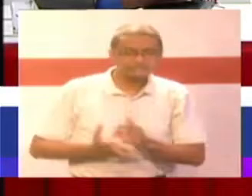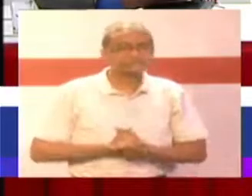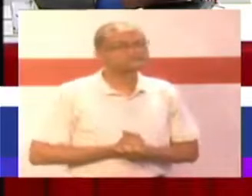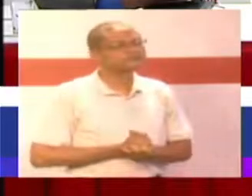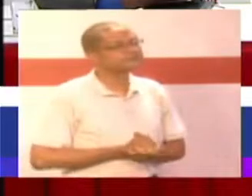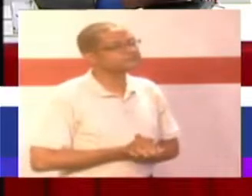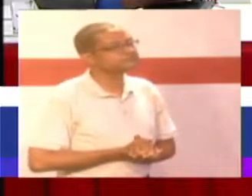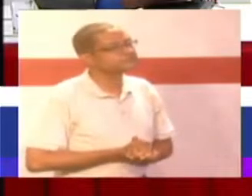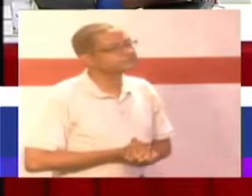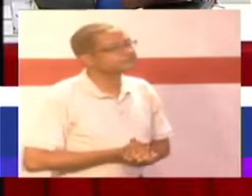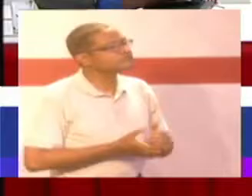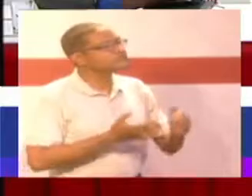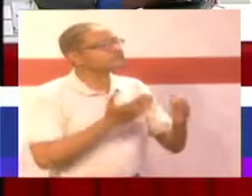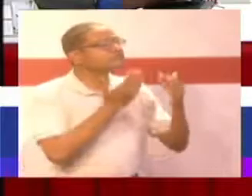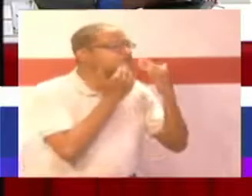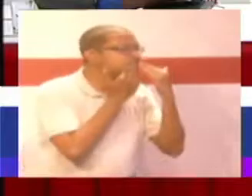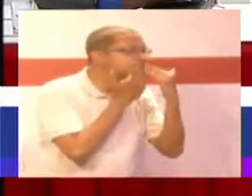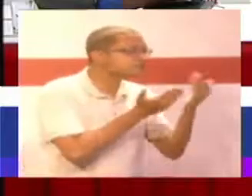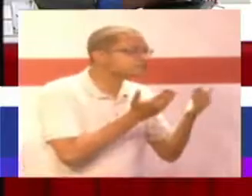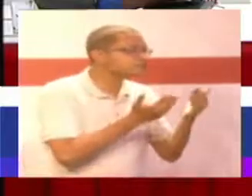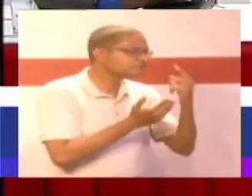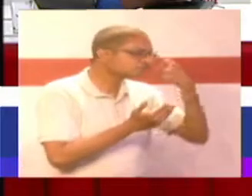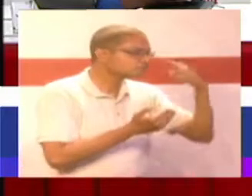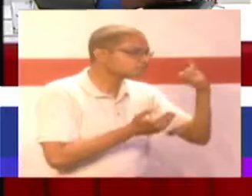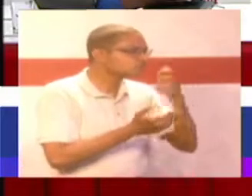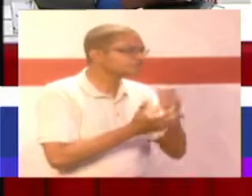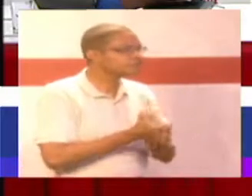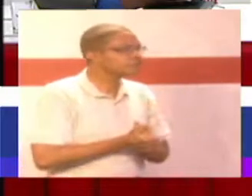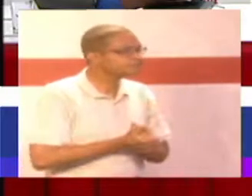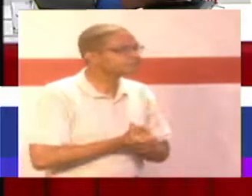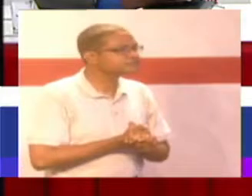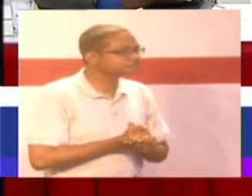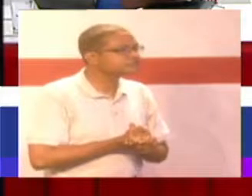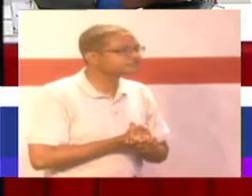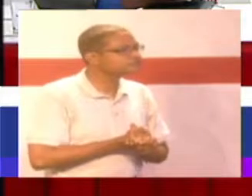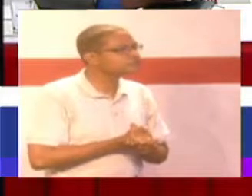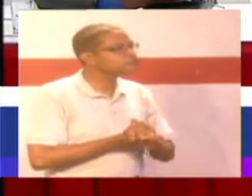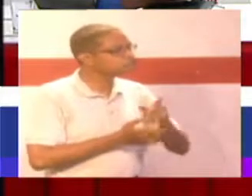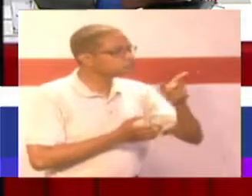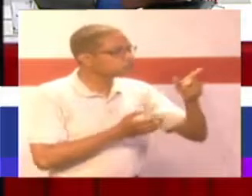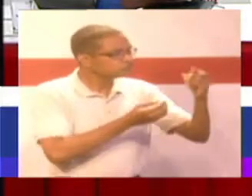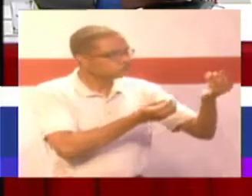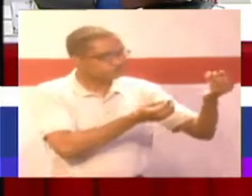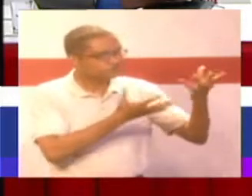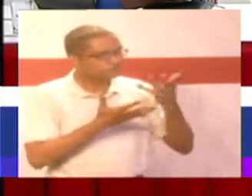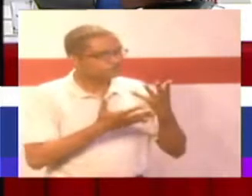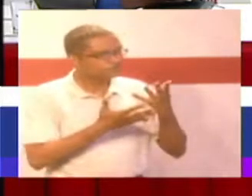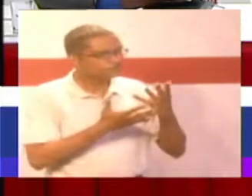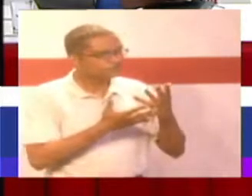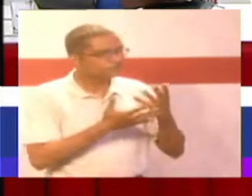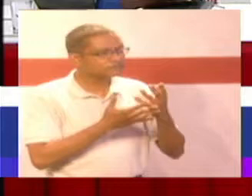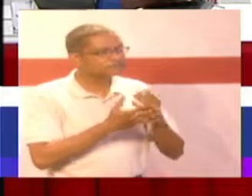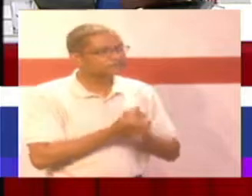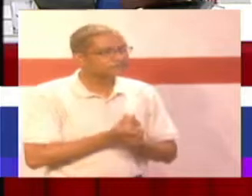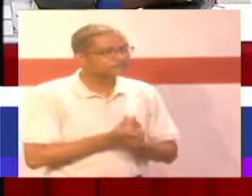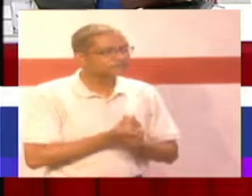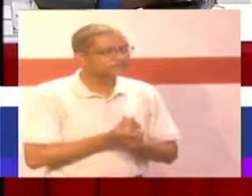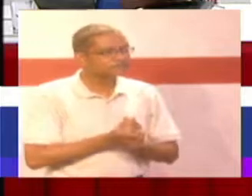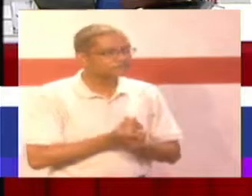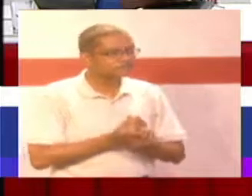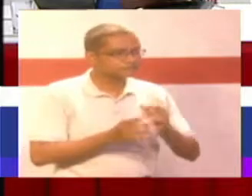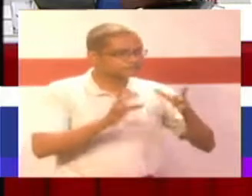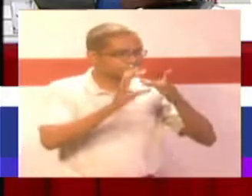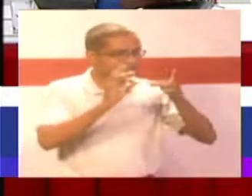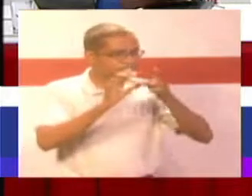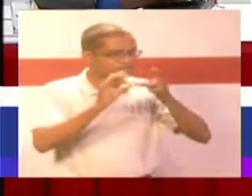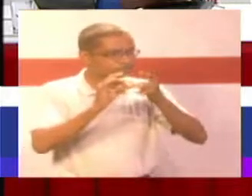Thank you. Thank you, Priya. So thank you for highlighting that statement that was made very early